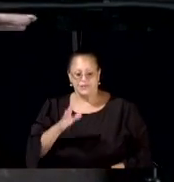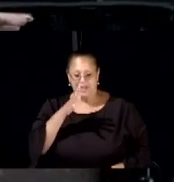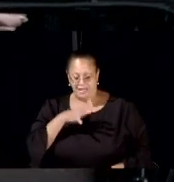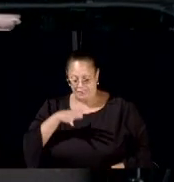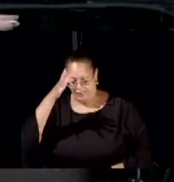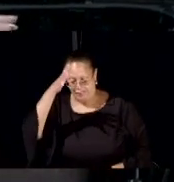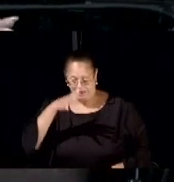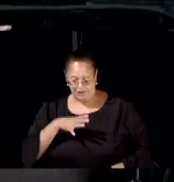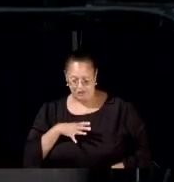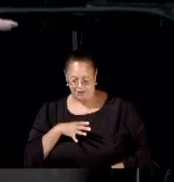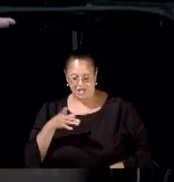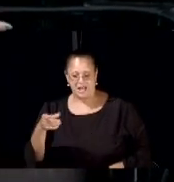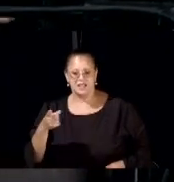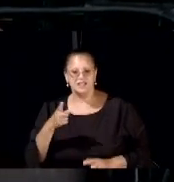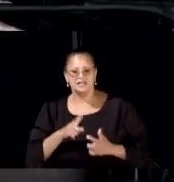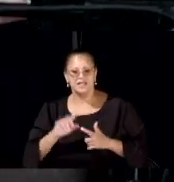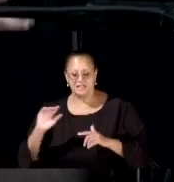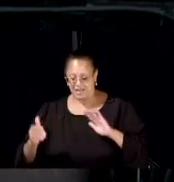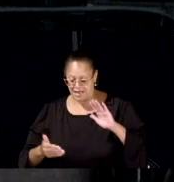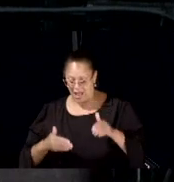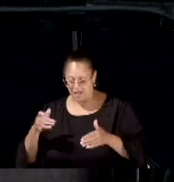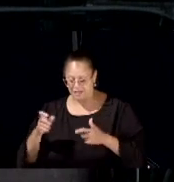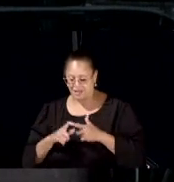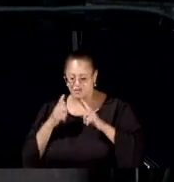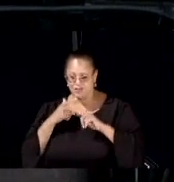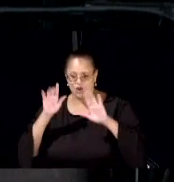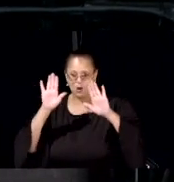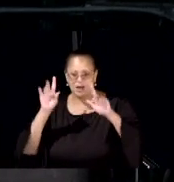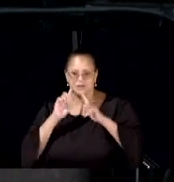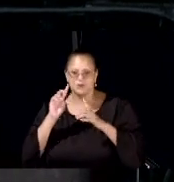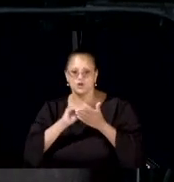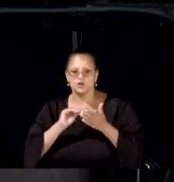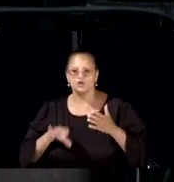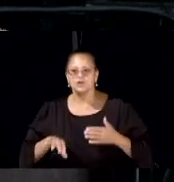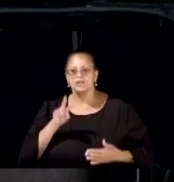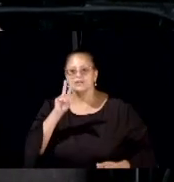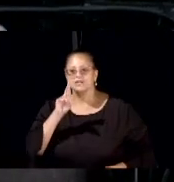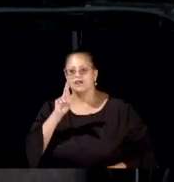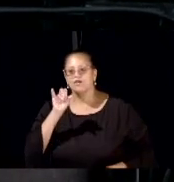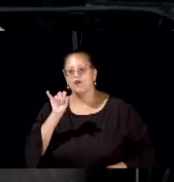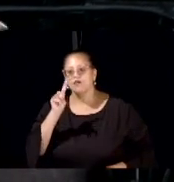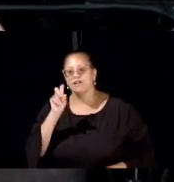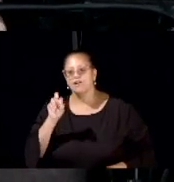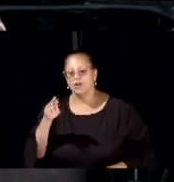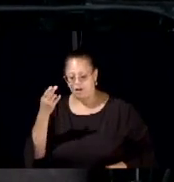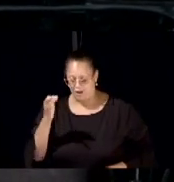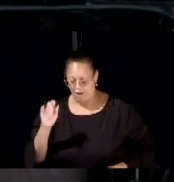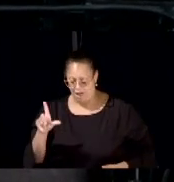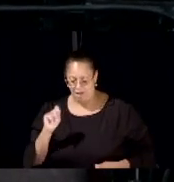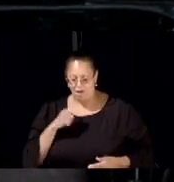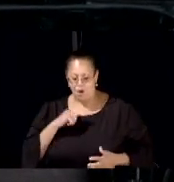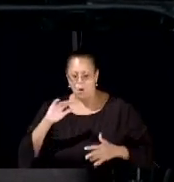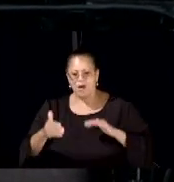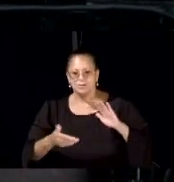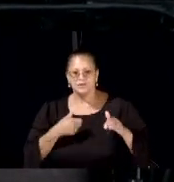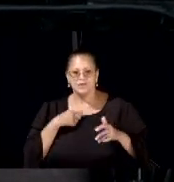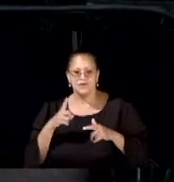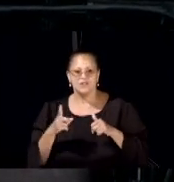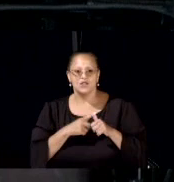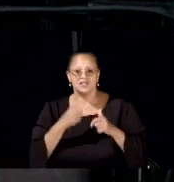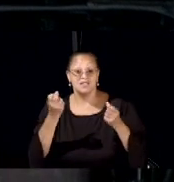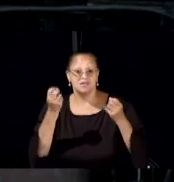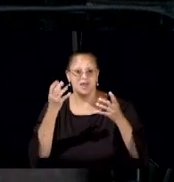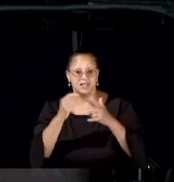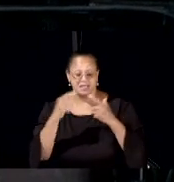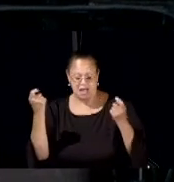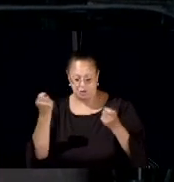Ladies and gentlemen, esteemed guests, and the incredible students of River Hill, welcome to our first of many celebrations.